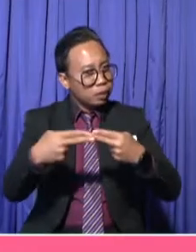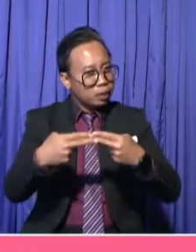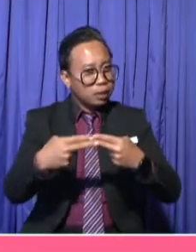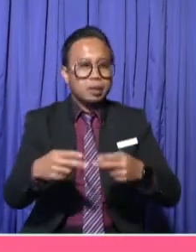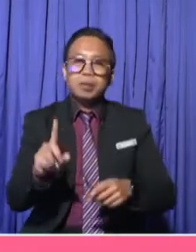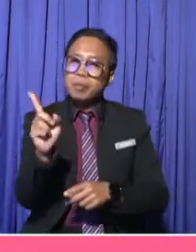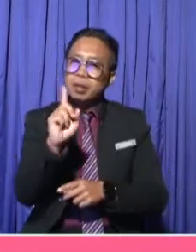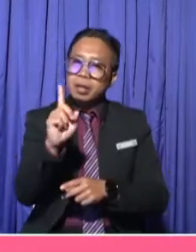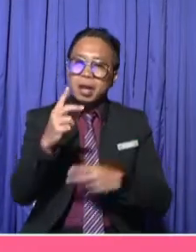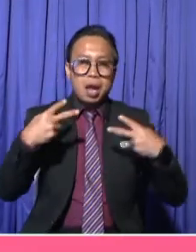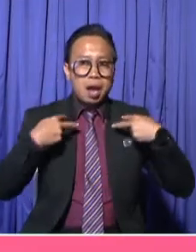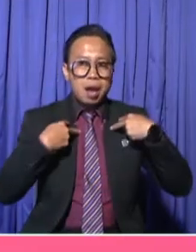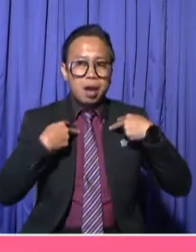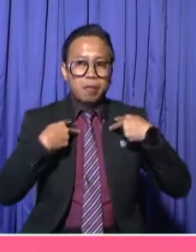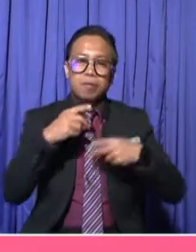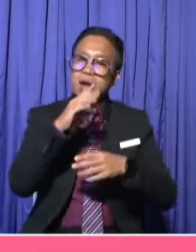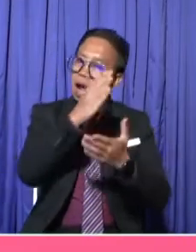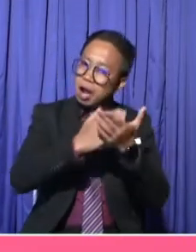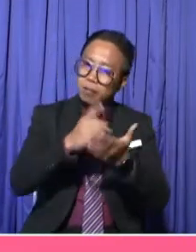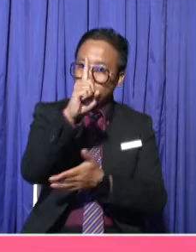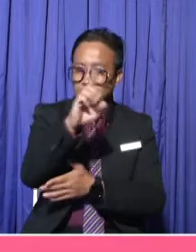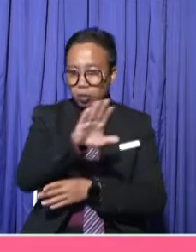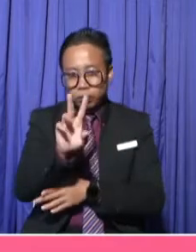between half and 1 over 2?